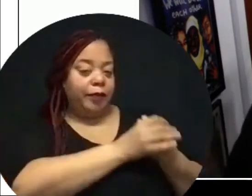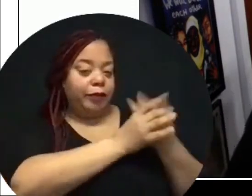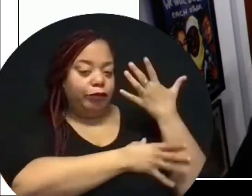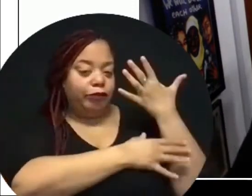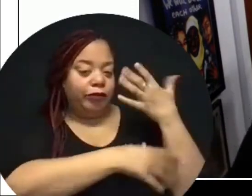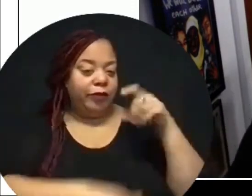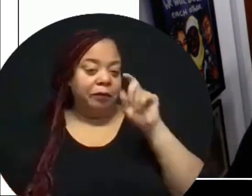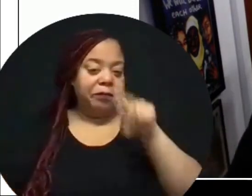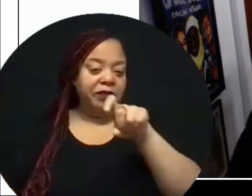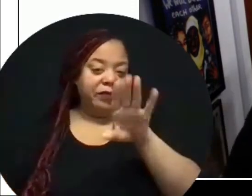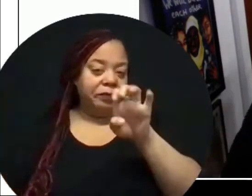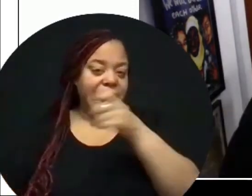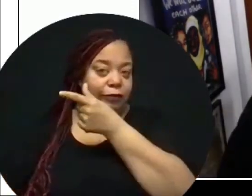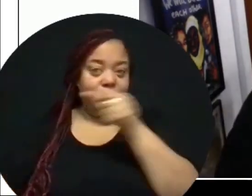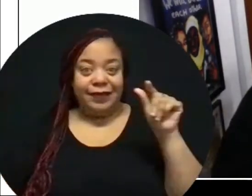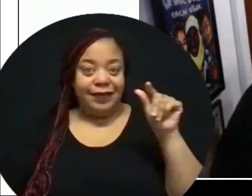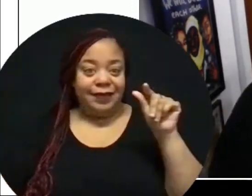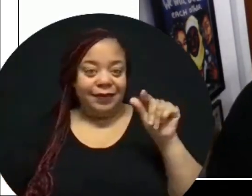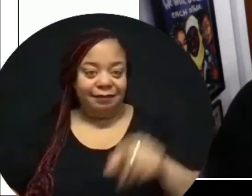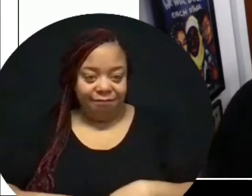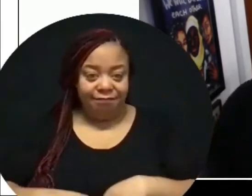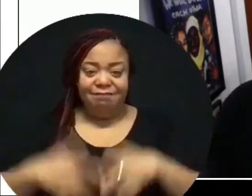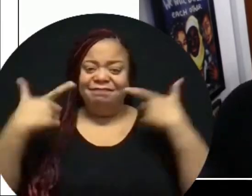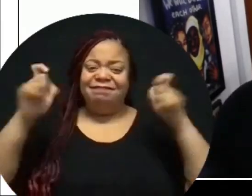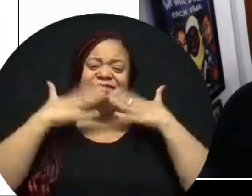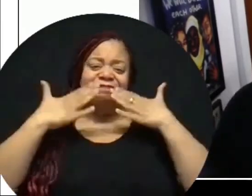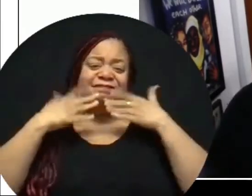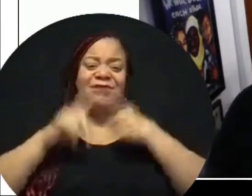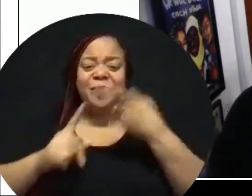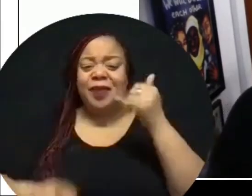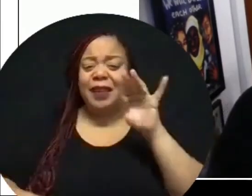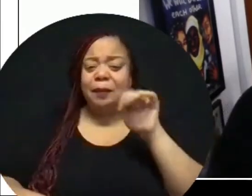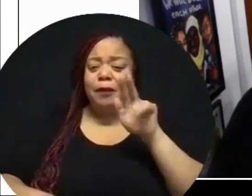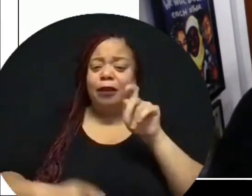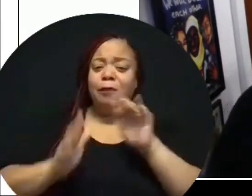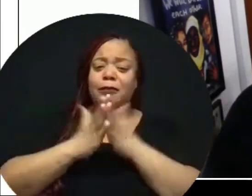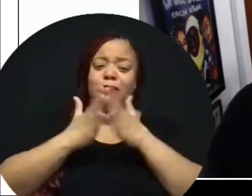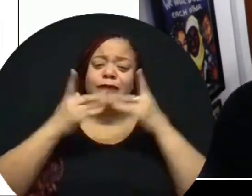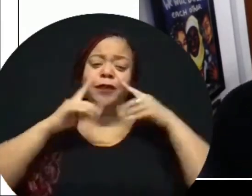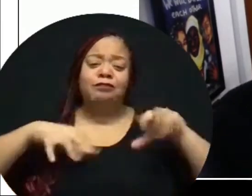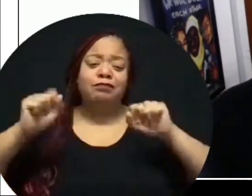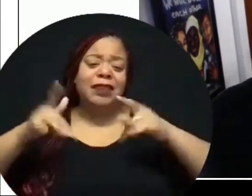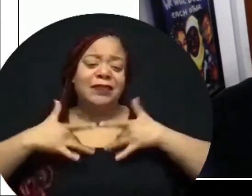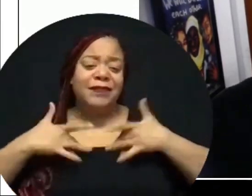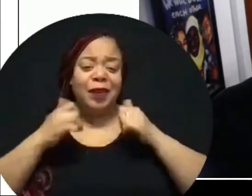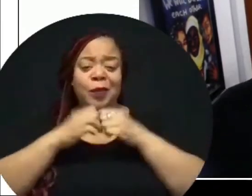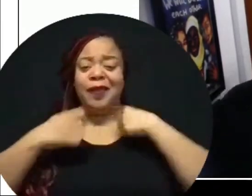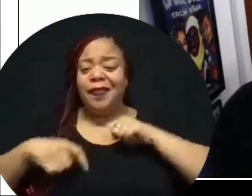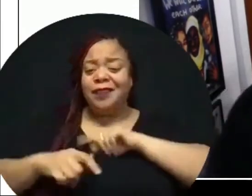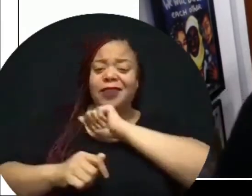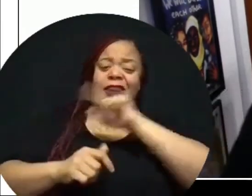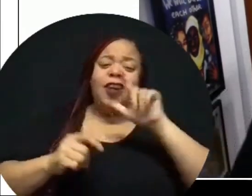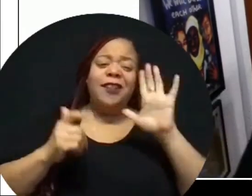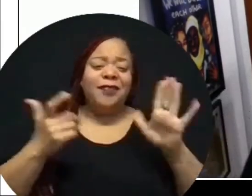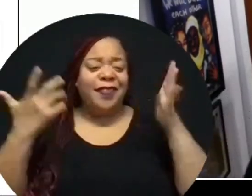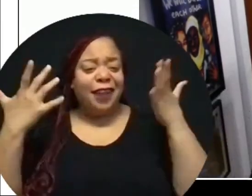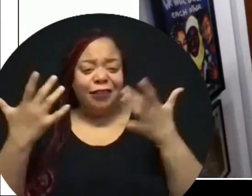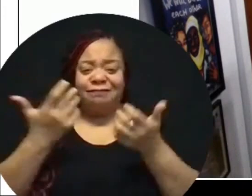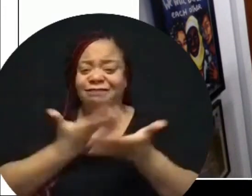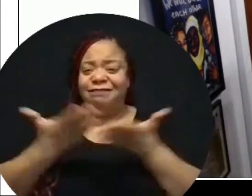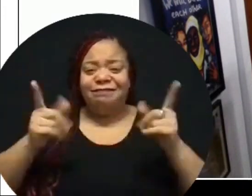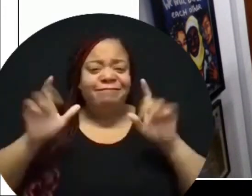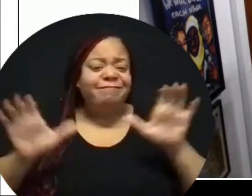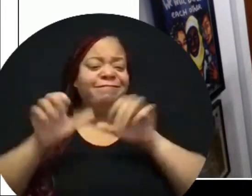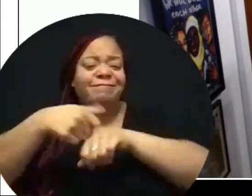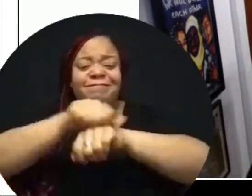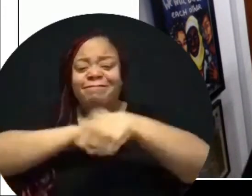event possible. We're extremely appreciative. And thanks also to our captioner and to Coco for providing ASL interpretation